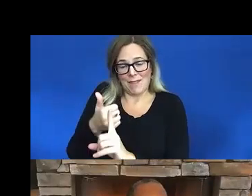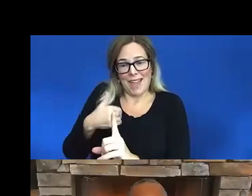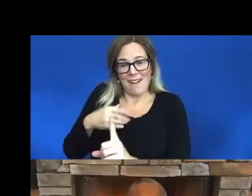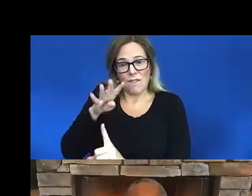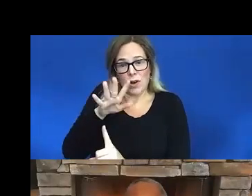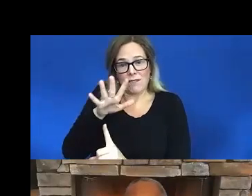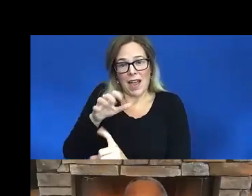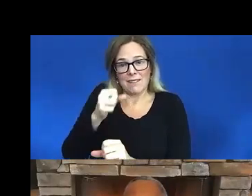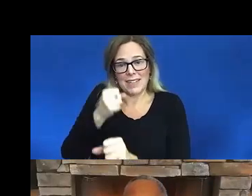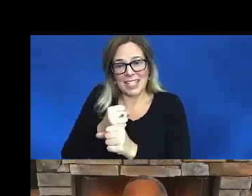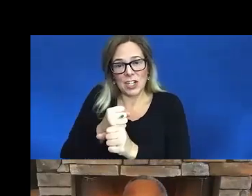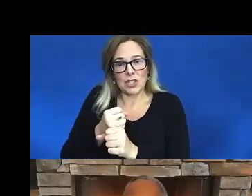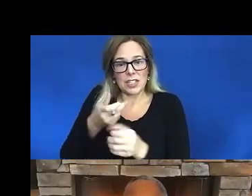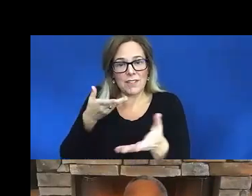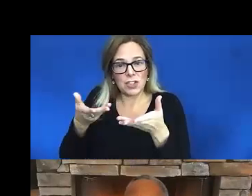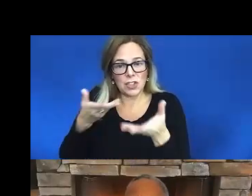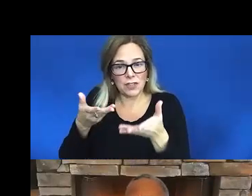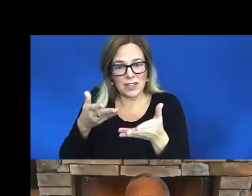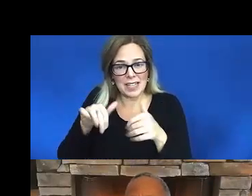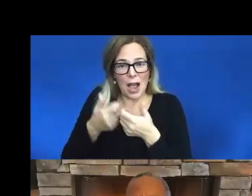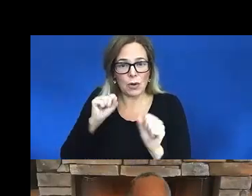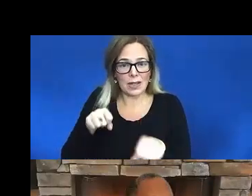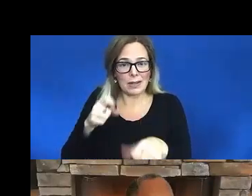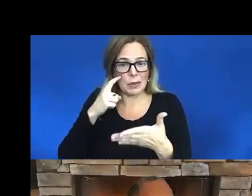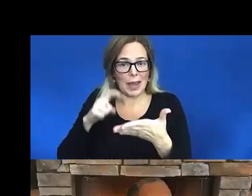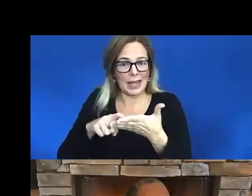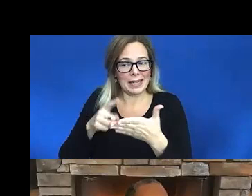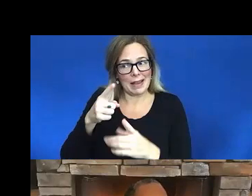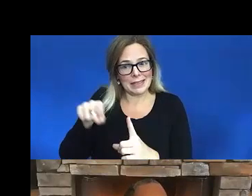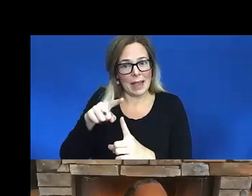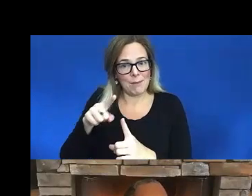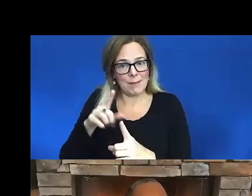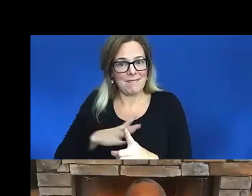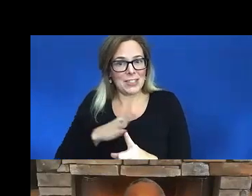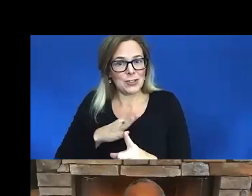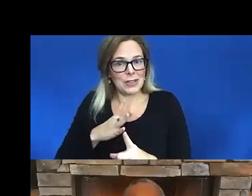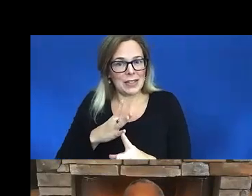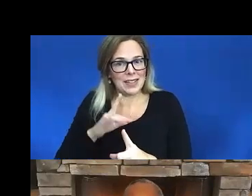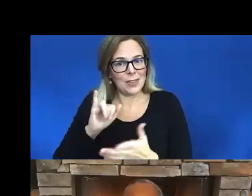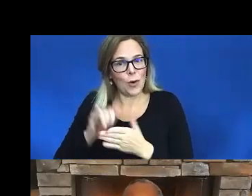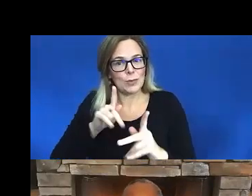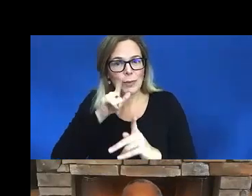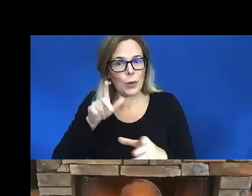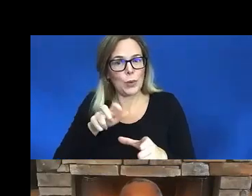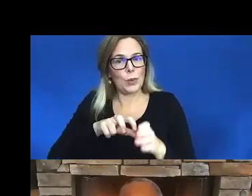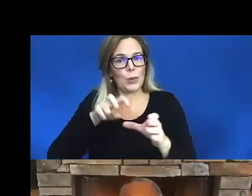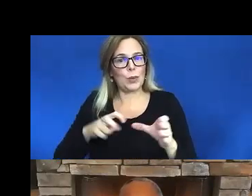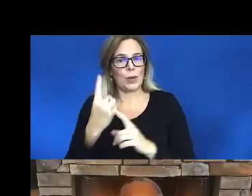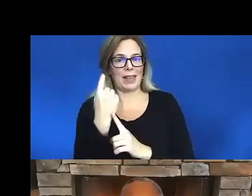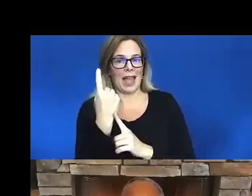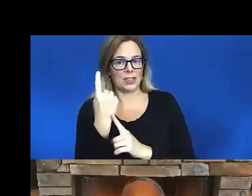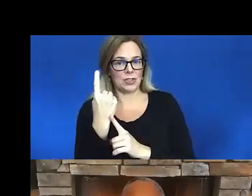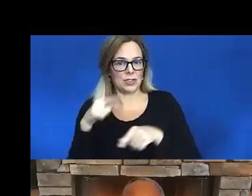award officially. So how did we handle last year during the last year, pandemic? from a